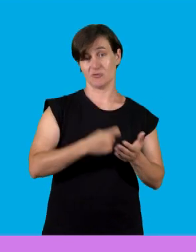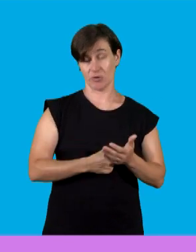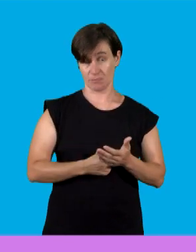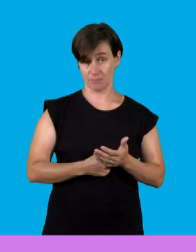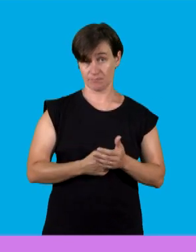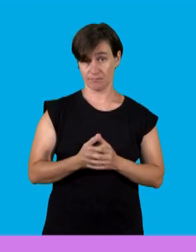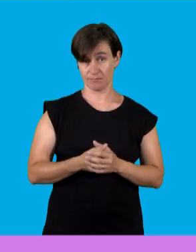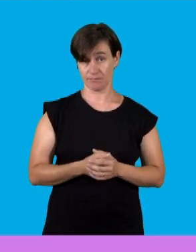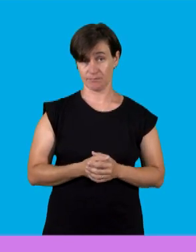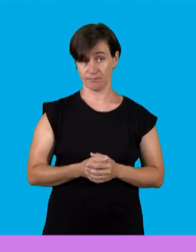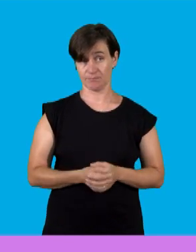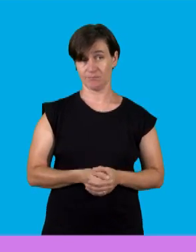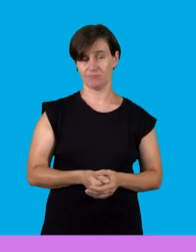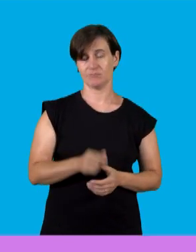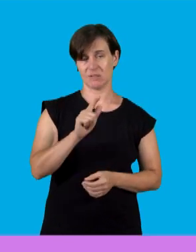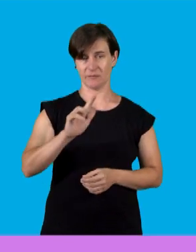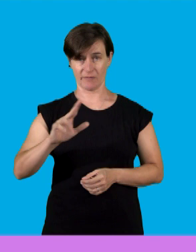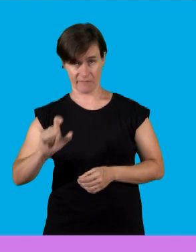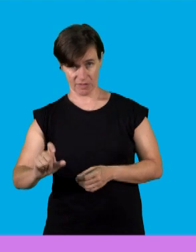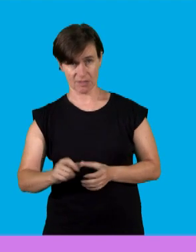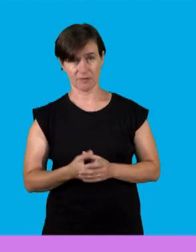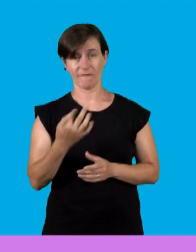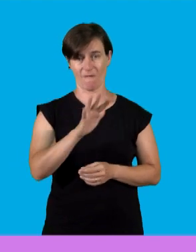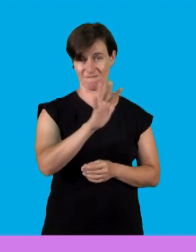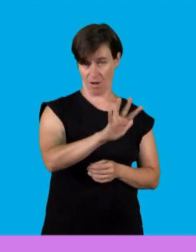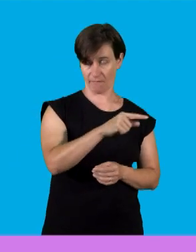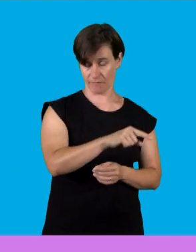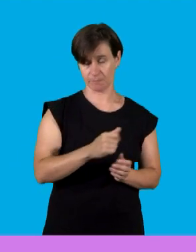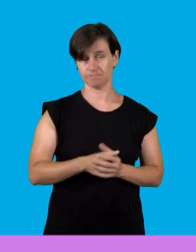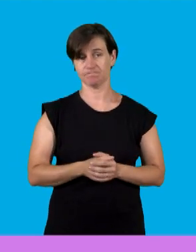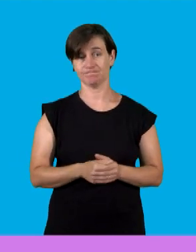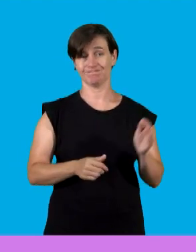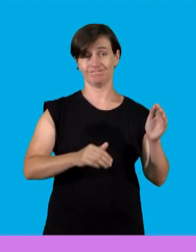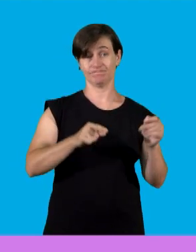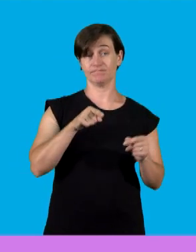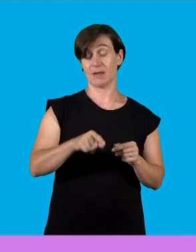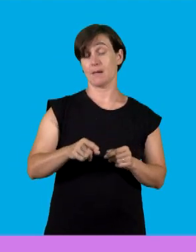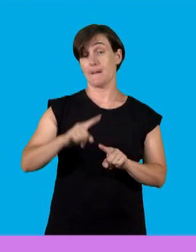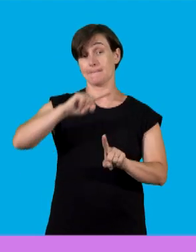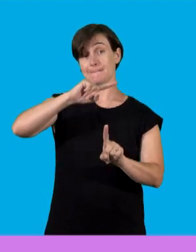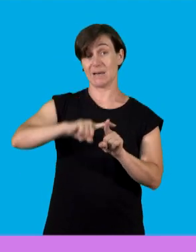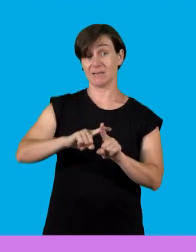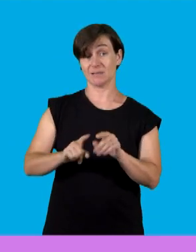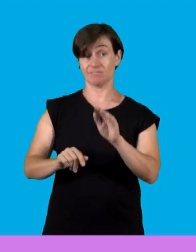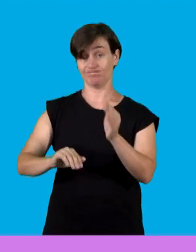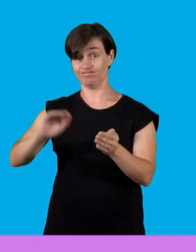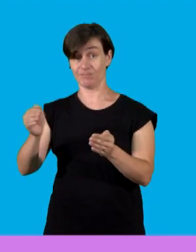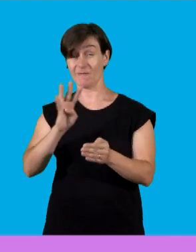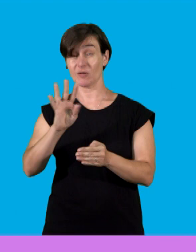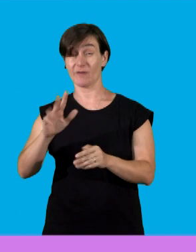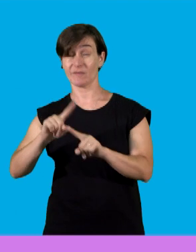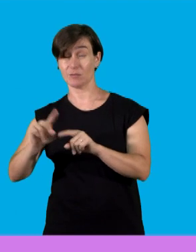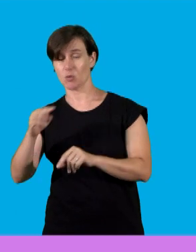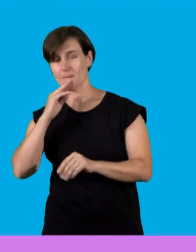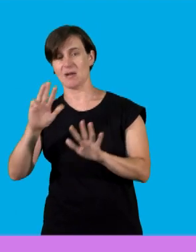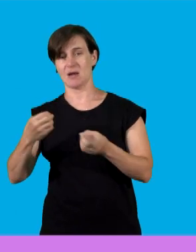Rand and 75 cents. That's for the 5 of them. Plus 45 times 2, that will give us 90 Rand